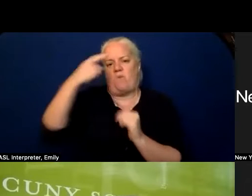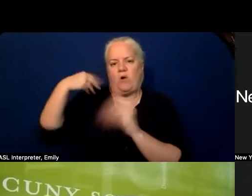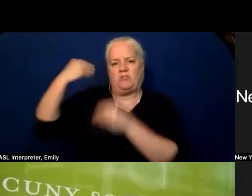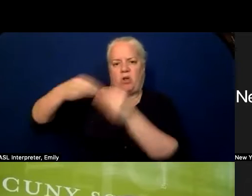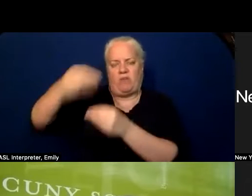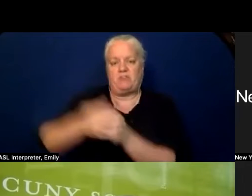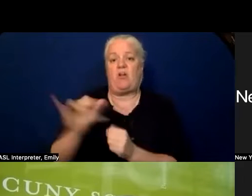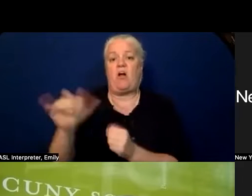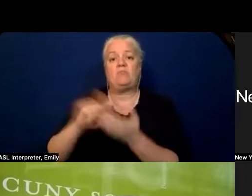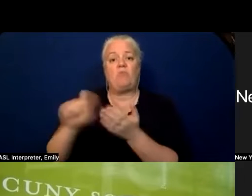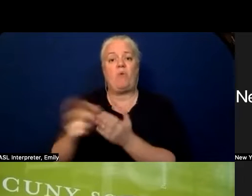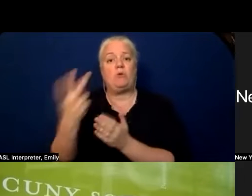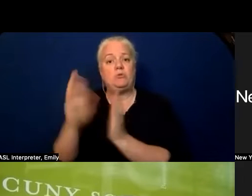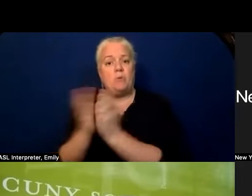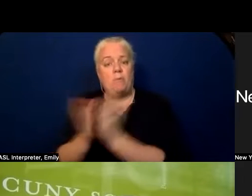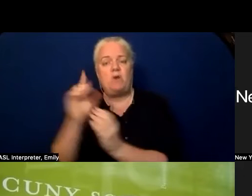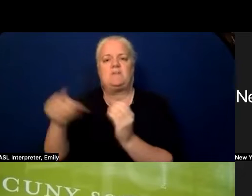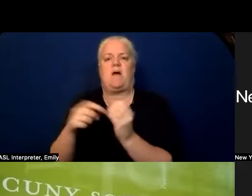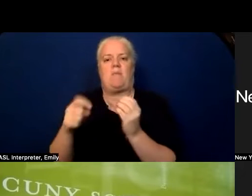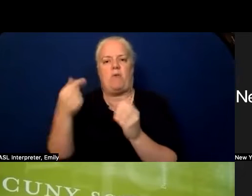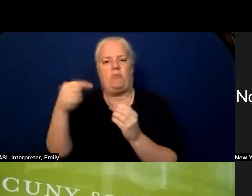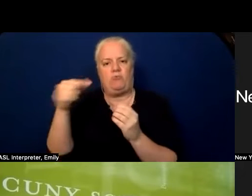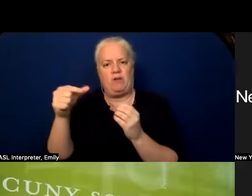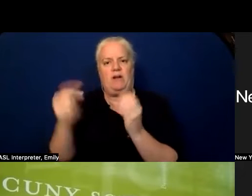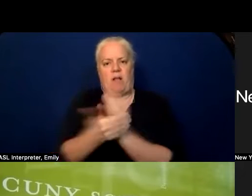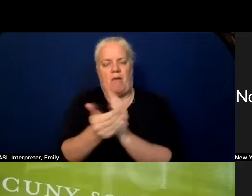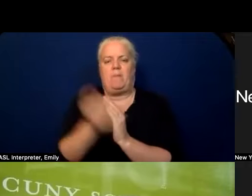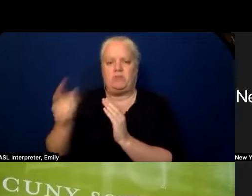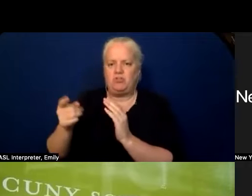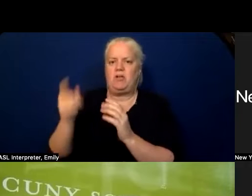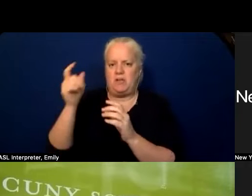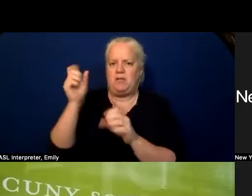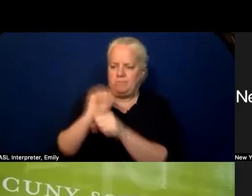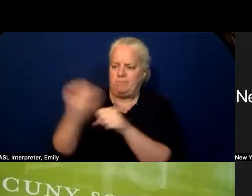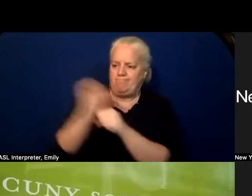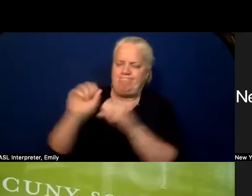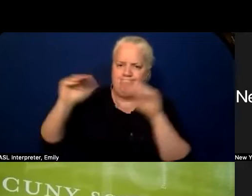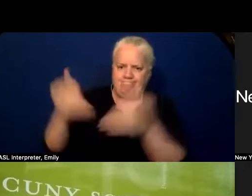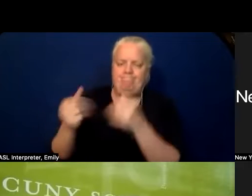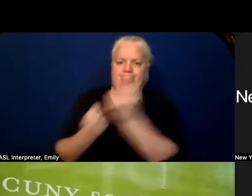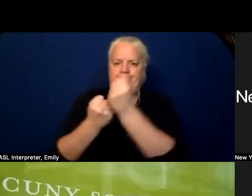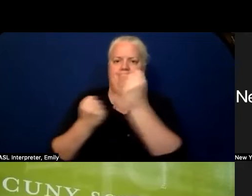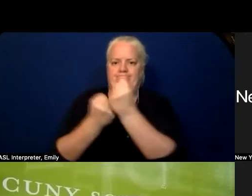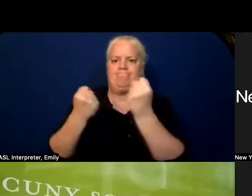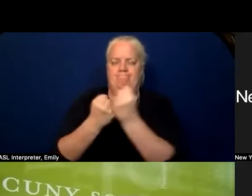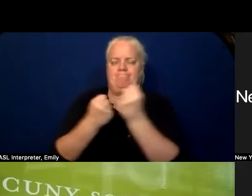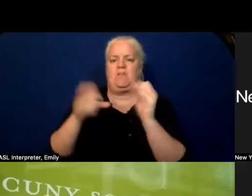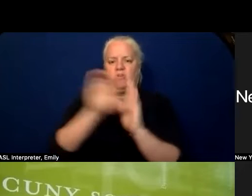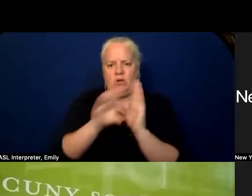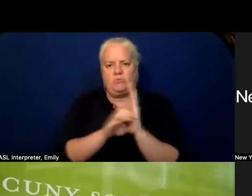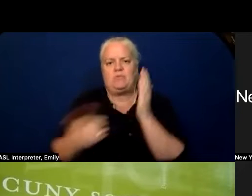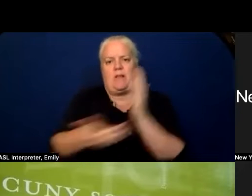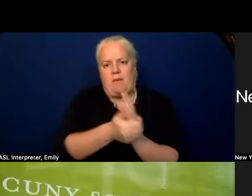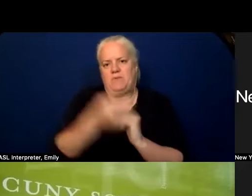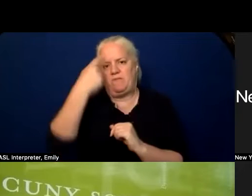focused on advancing constitutional environmental rights that meet the definition of what Maya calls the Green Amendment. Her Green